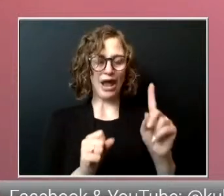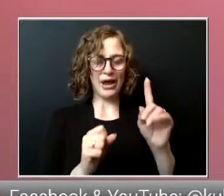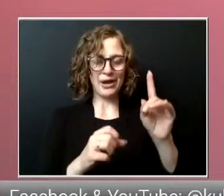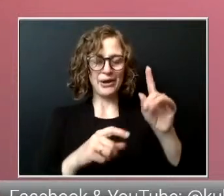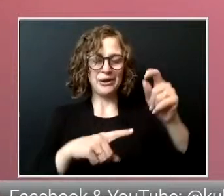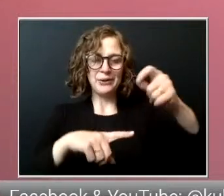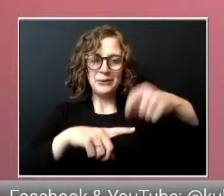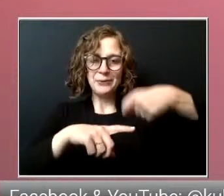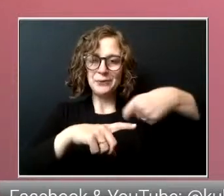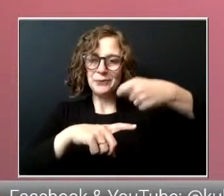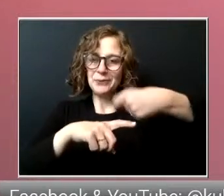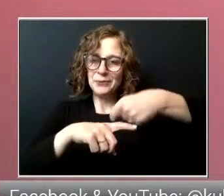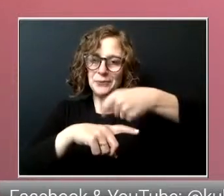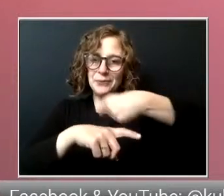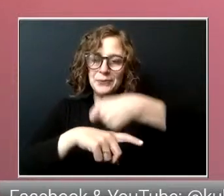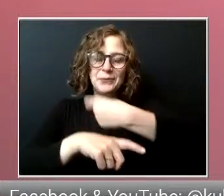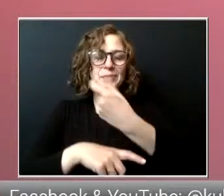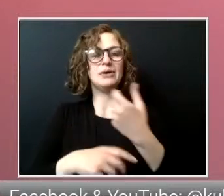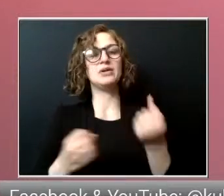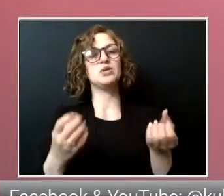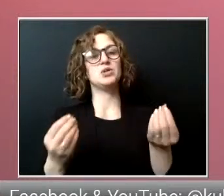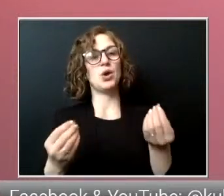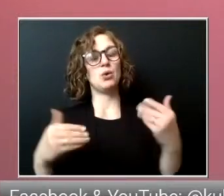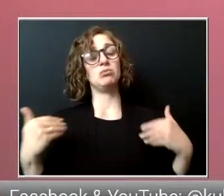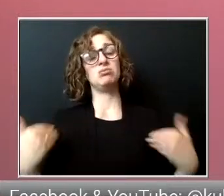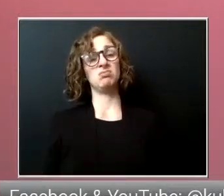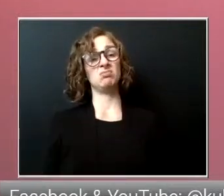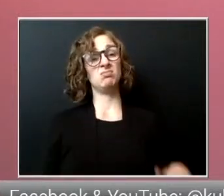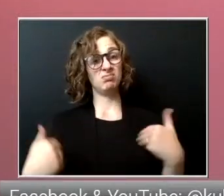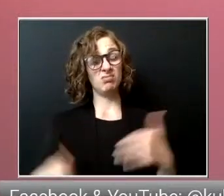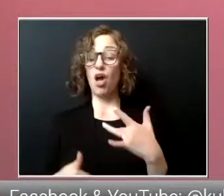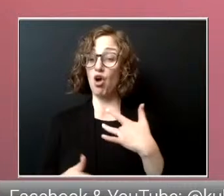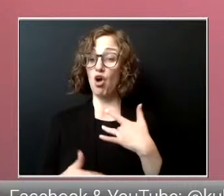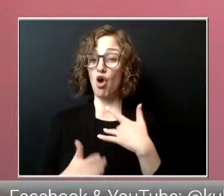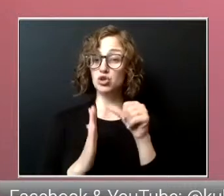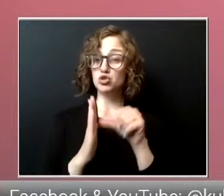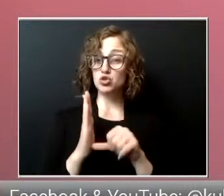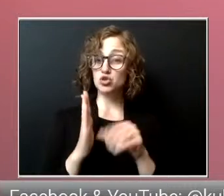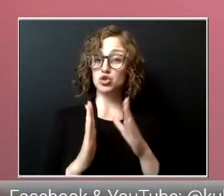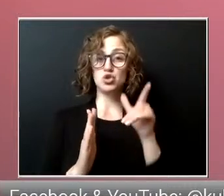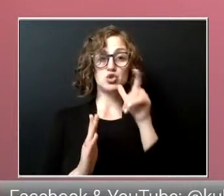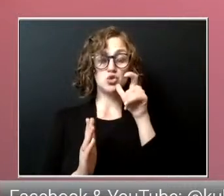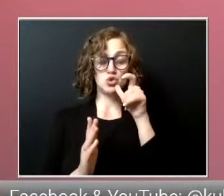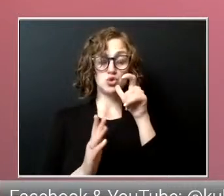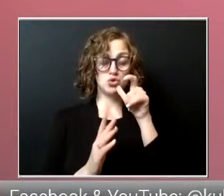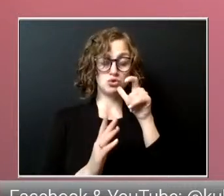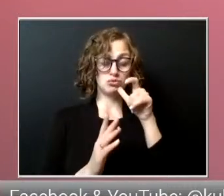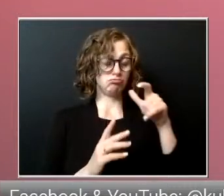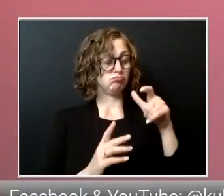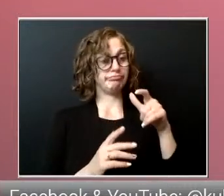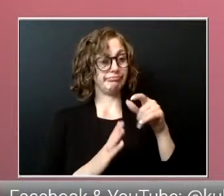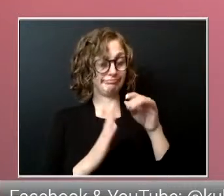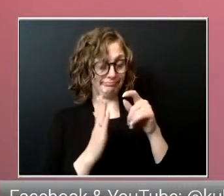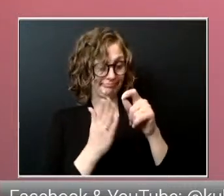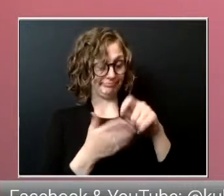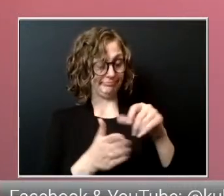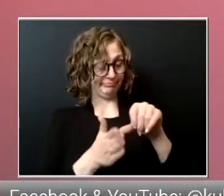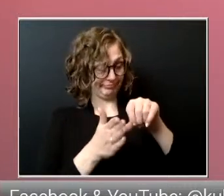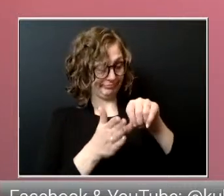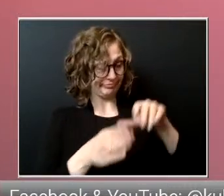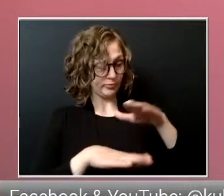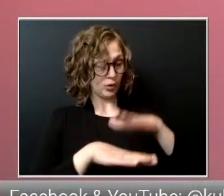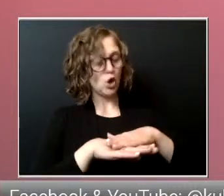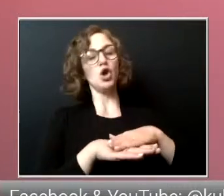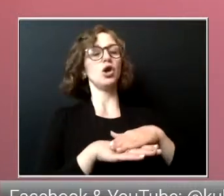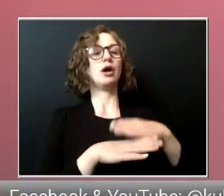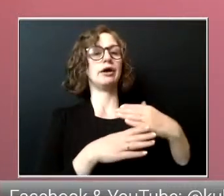it's the heart surgeons who do congenital heart surgery do at least a minimum of an extra year